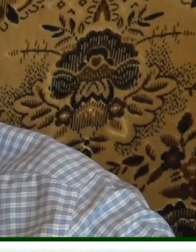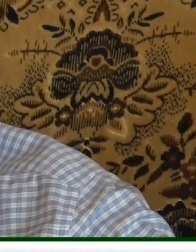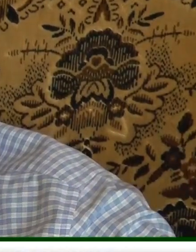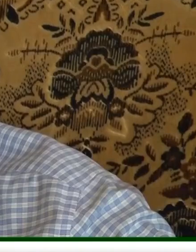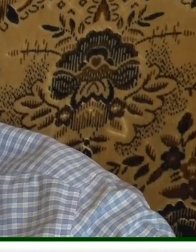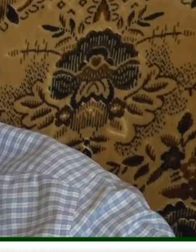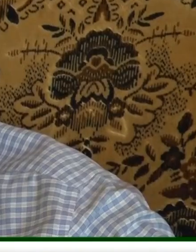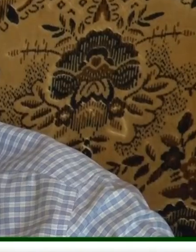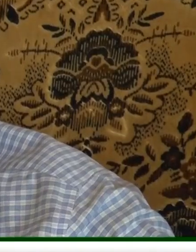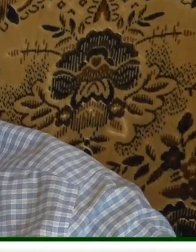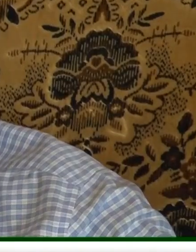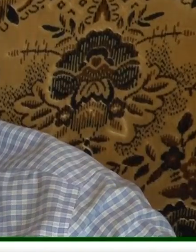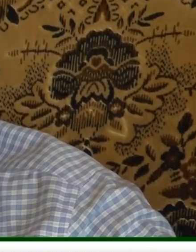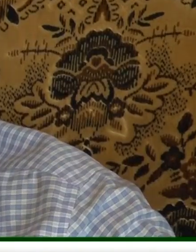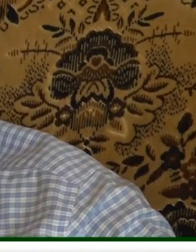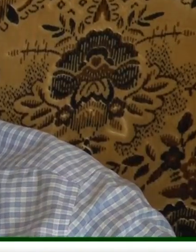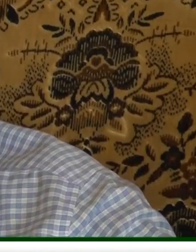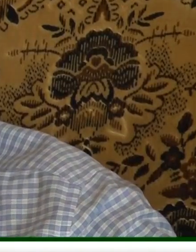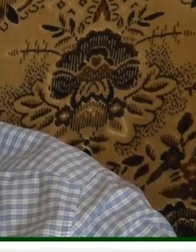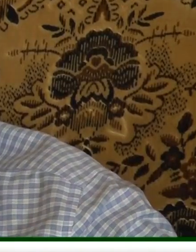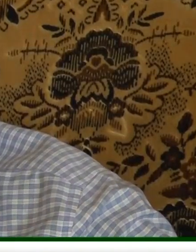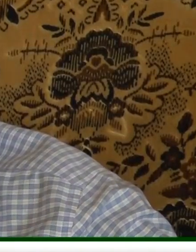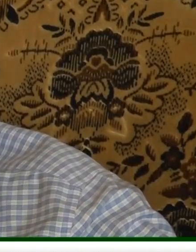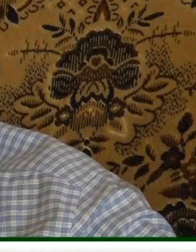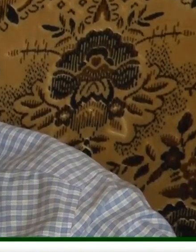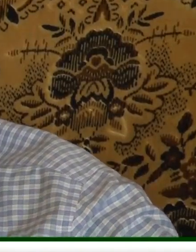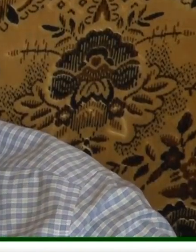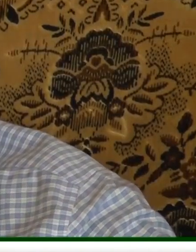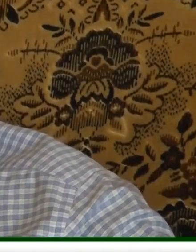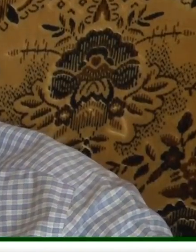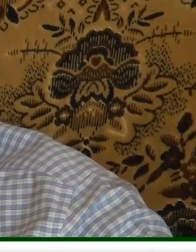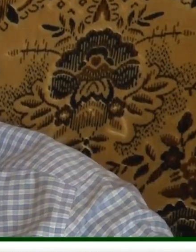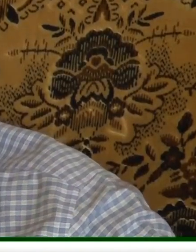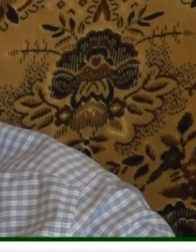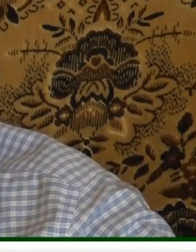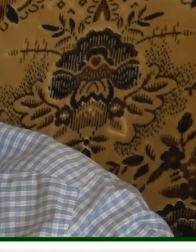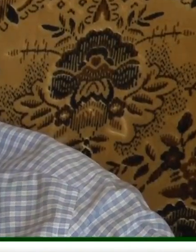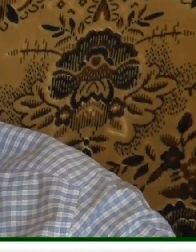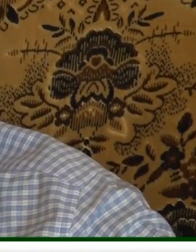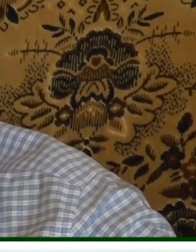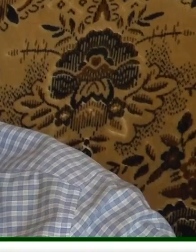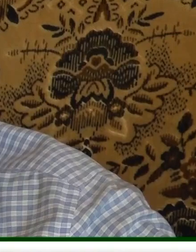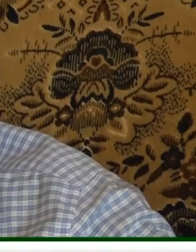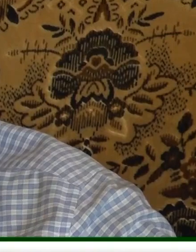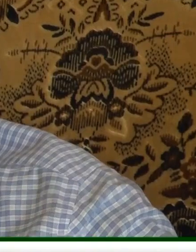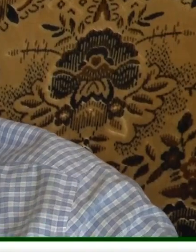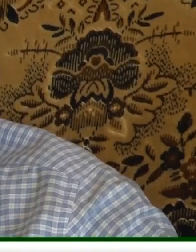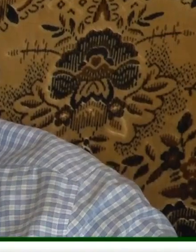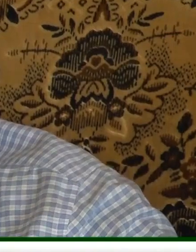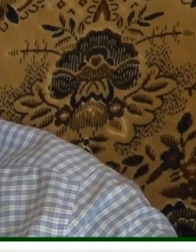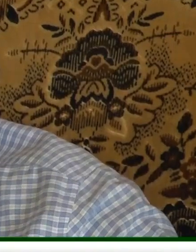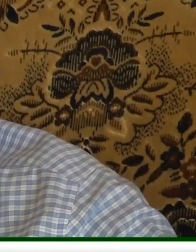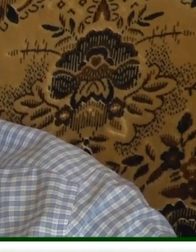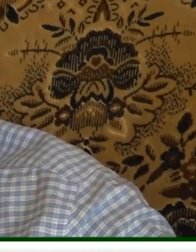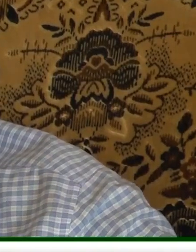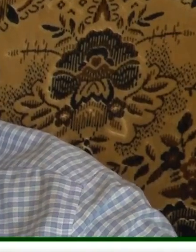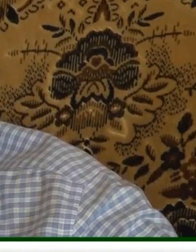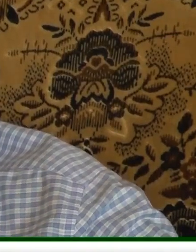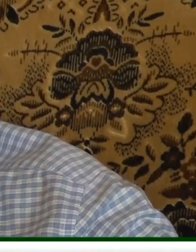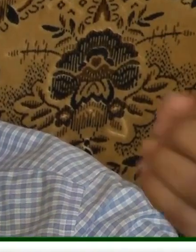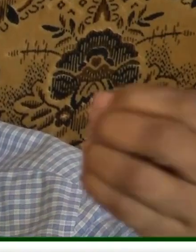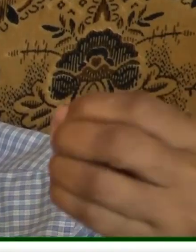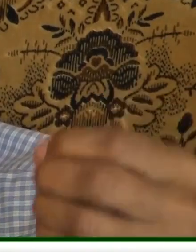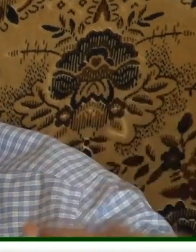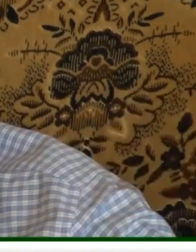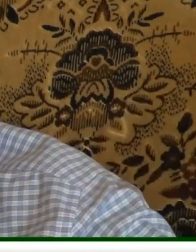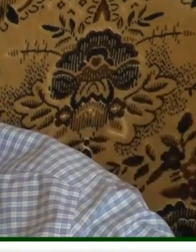than 30 matches, play more than 30 matches on double wicket in a day. And I am saying that Barbados